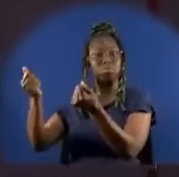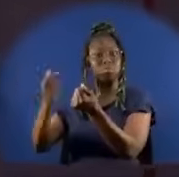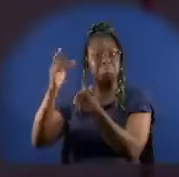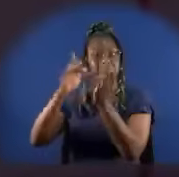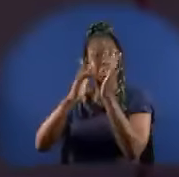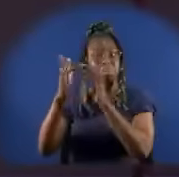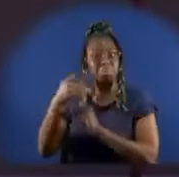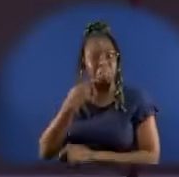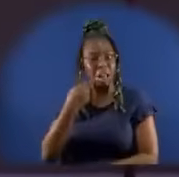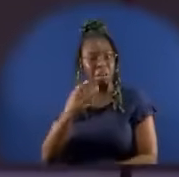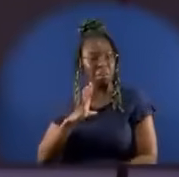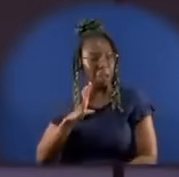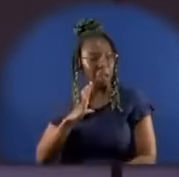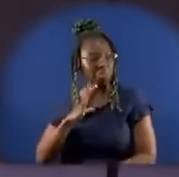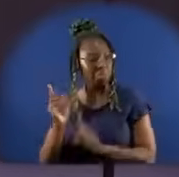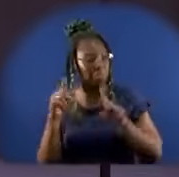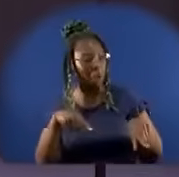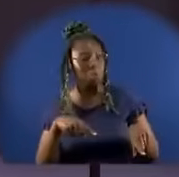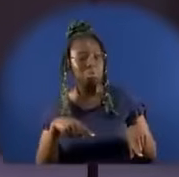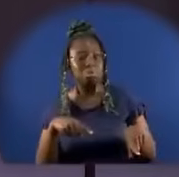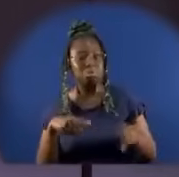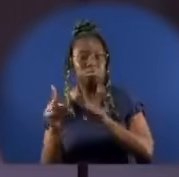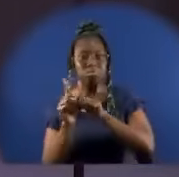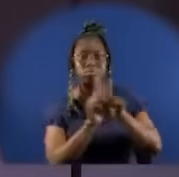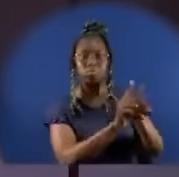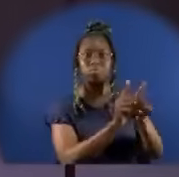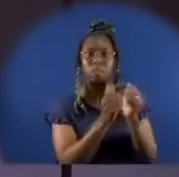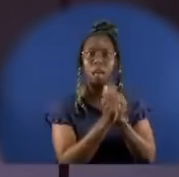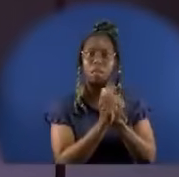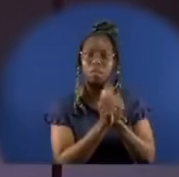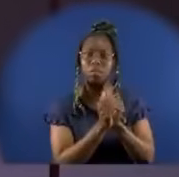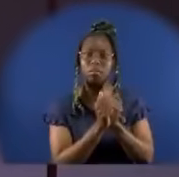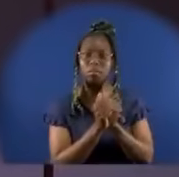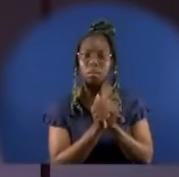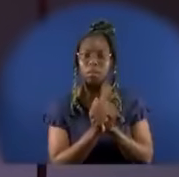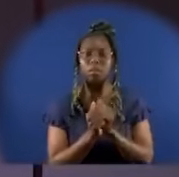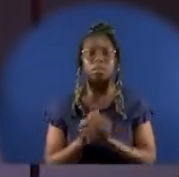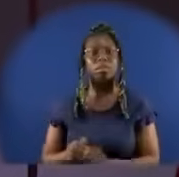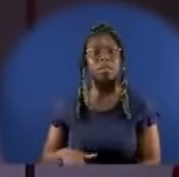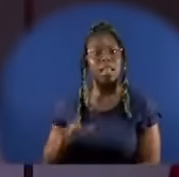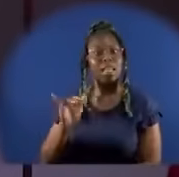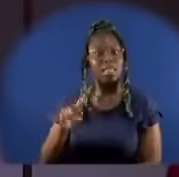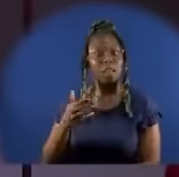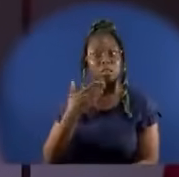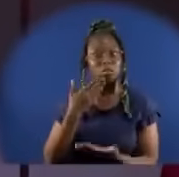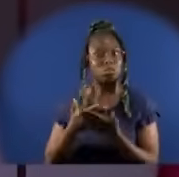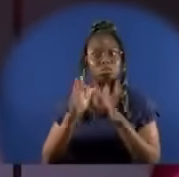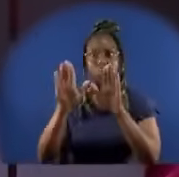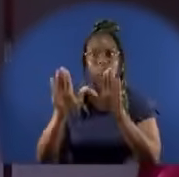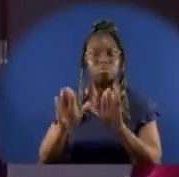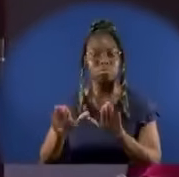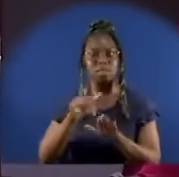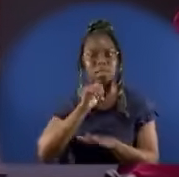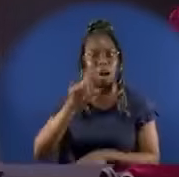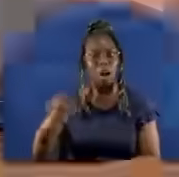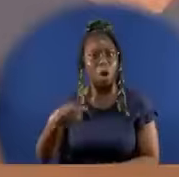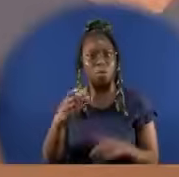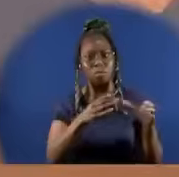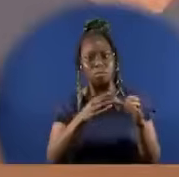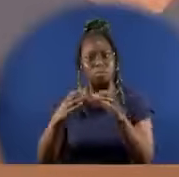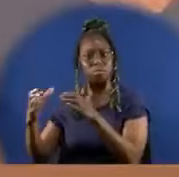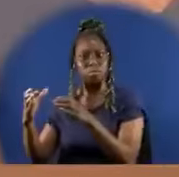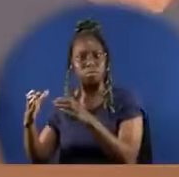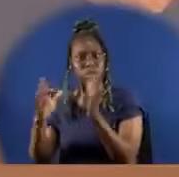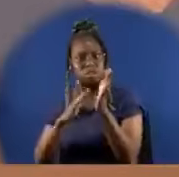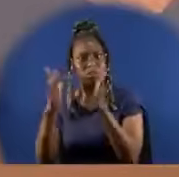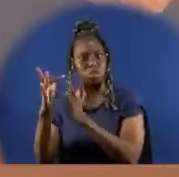Come on, let's go. Where we headed? Come on, let's make our way to the house. Now, this is good because it's not just the elders and Jesus. If you were listening,